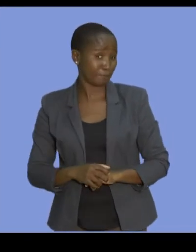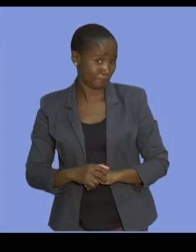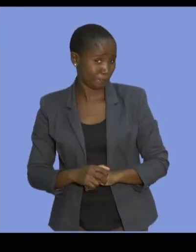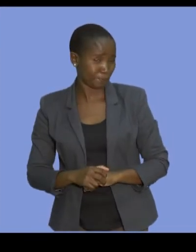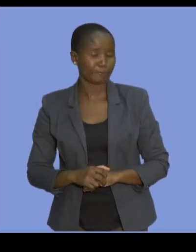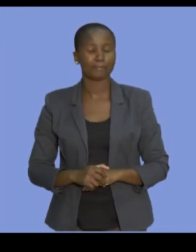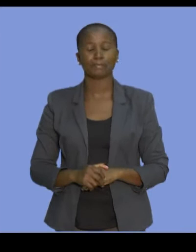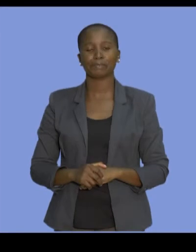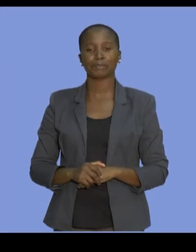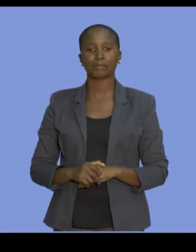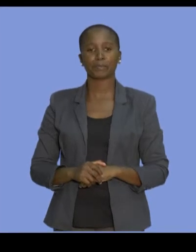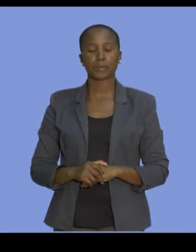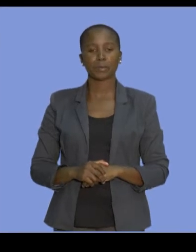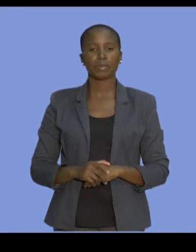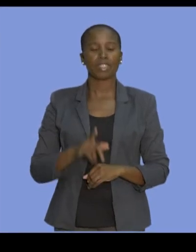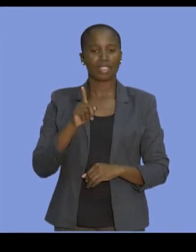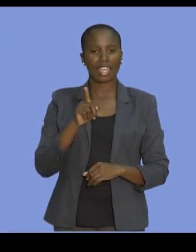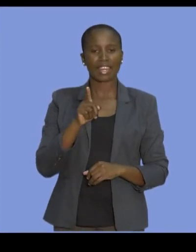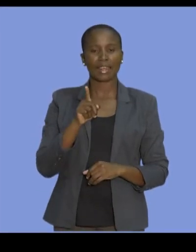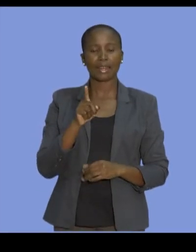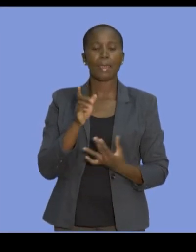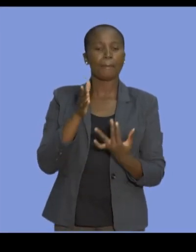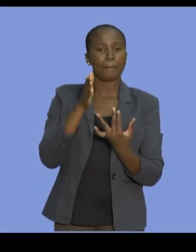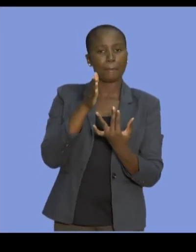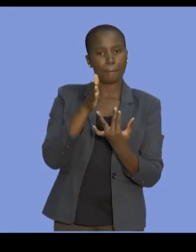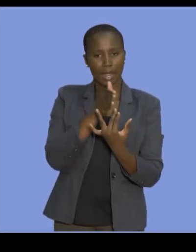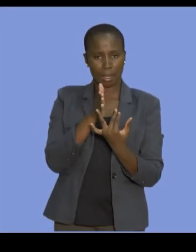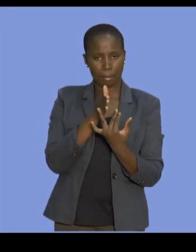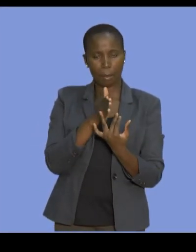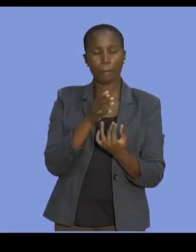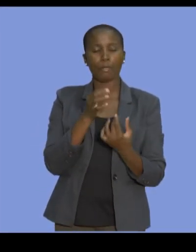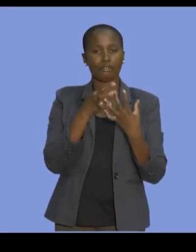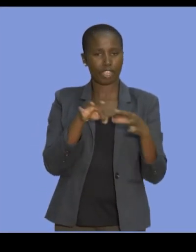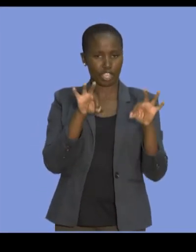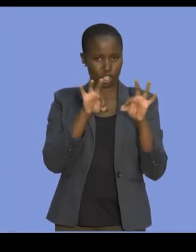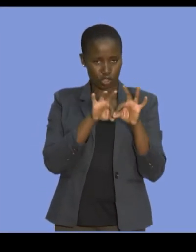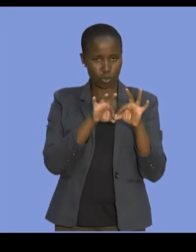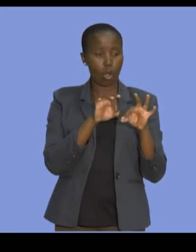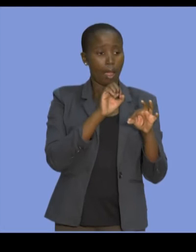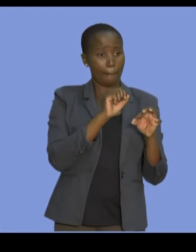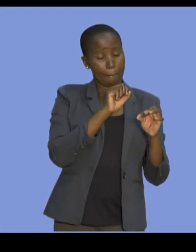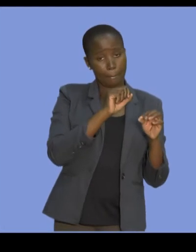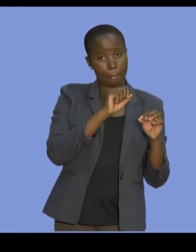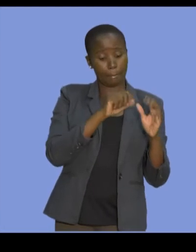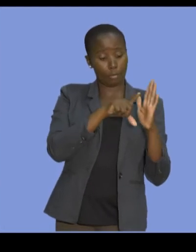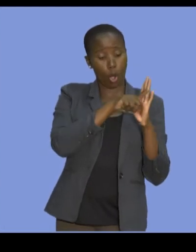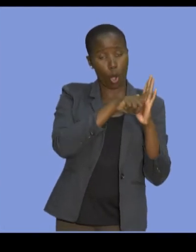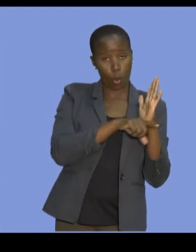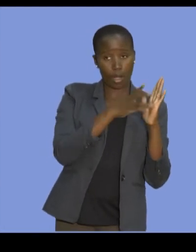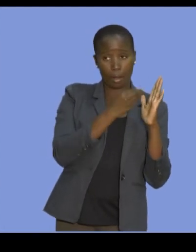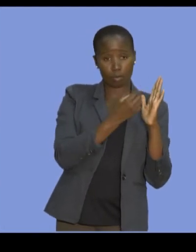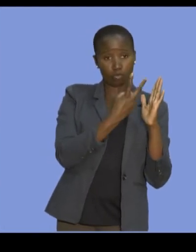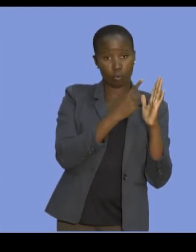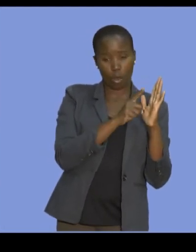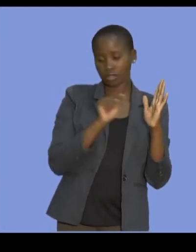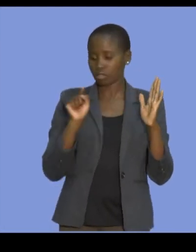Then the minimum value and the maximum value is 21 and 61.